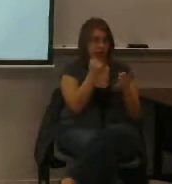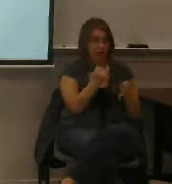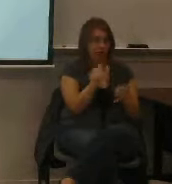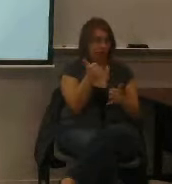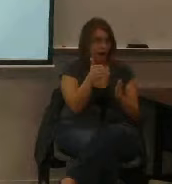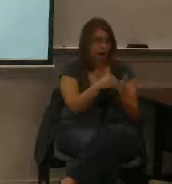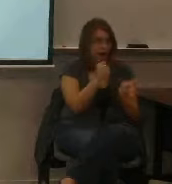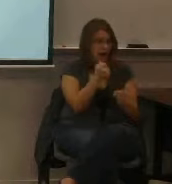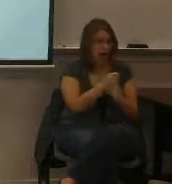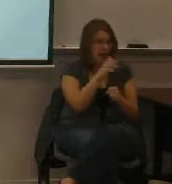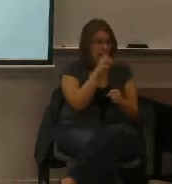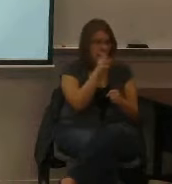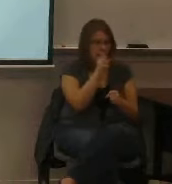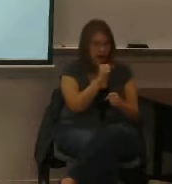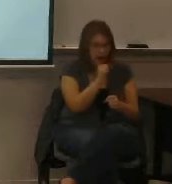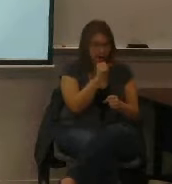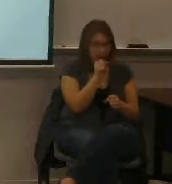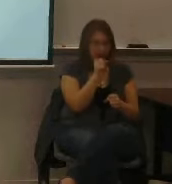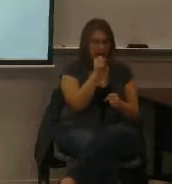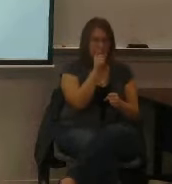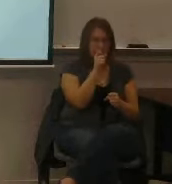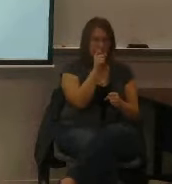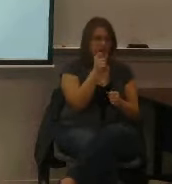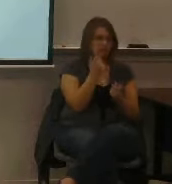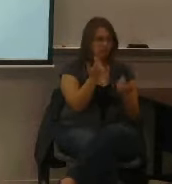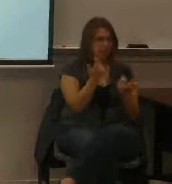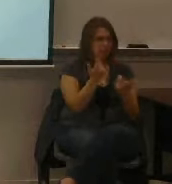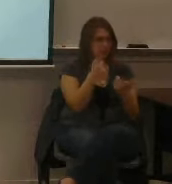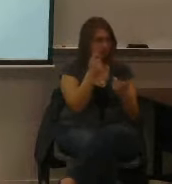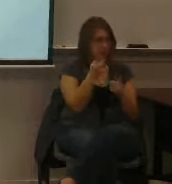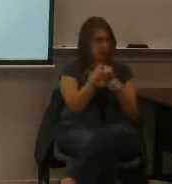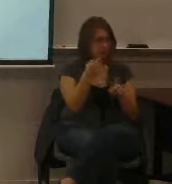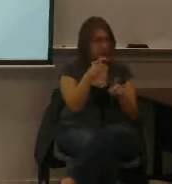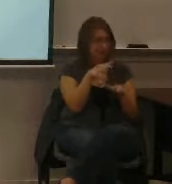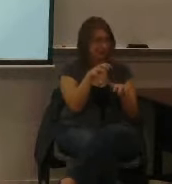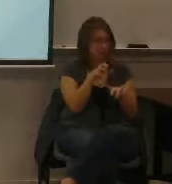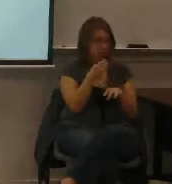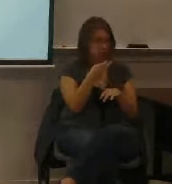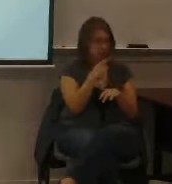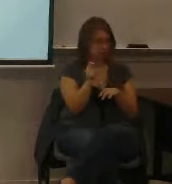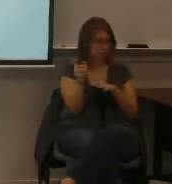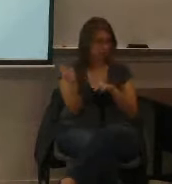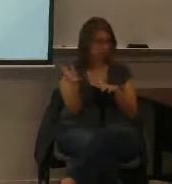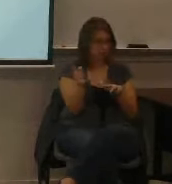10,000 years old or so since the continental ice sheets retreated.